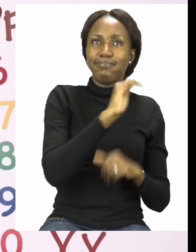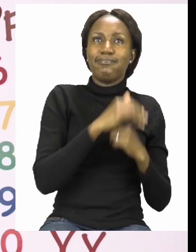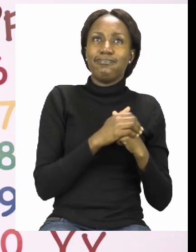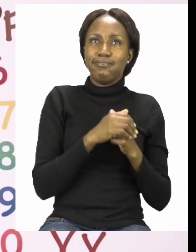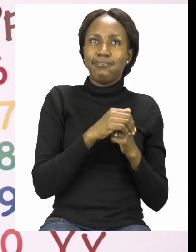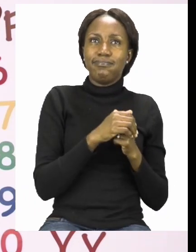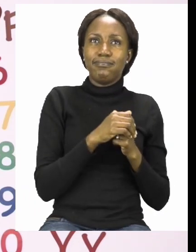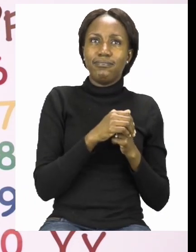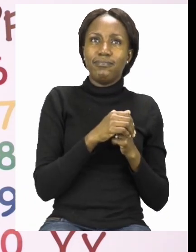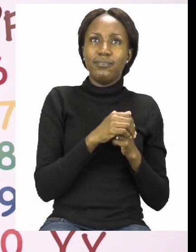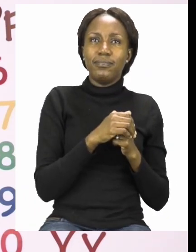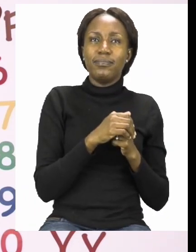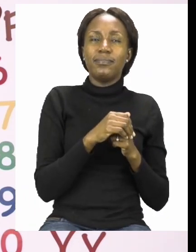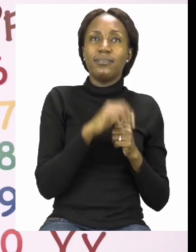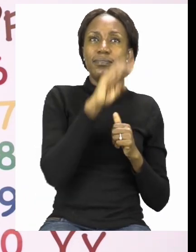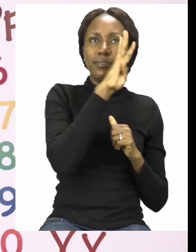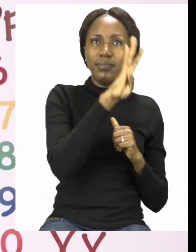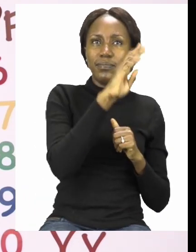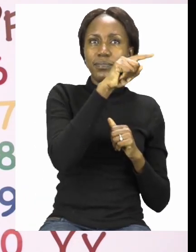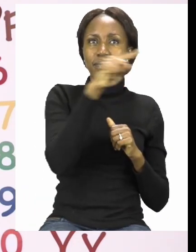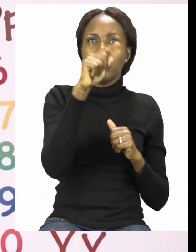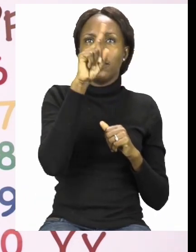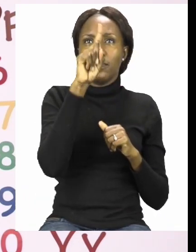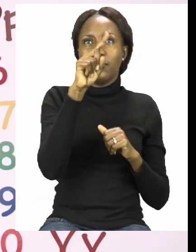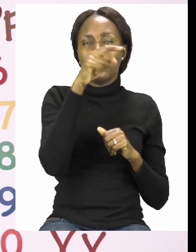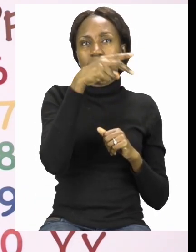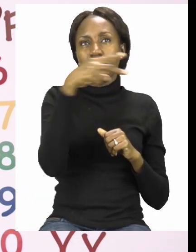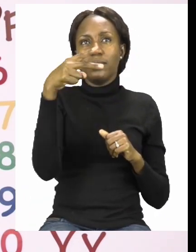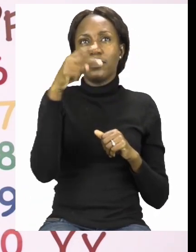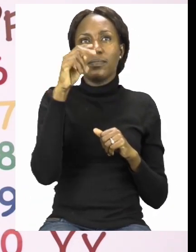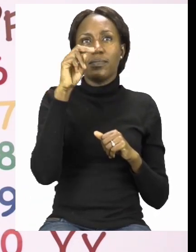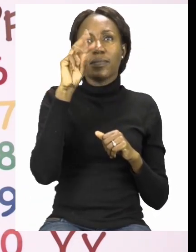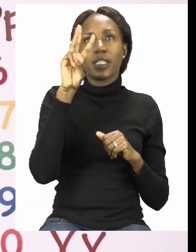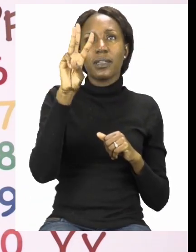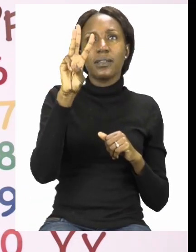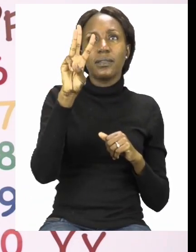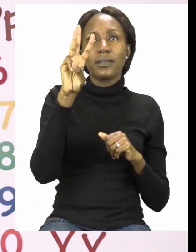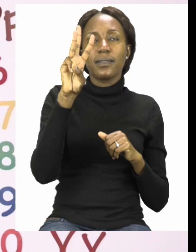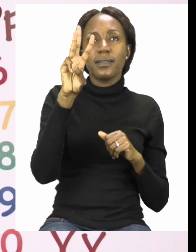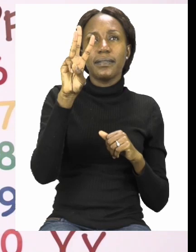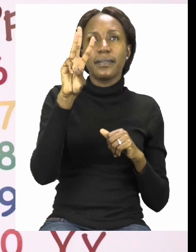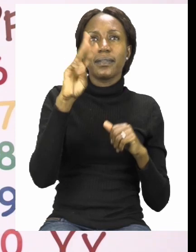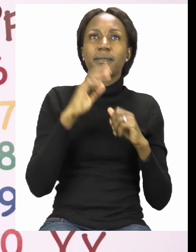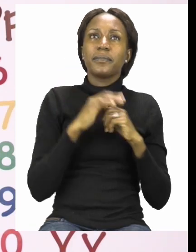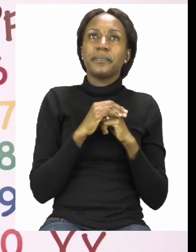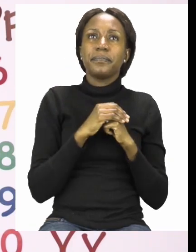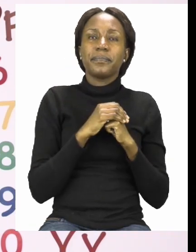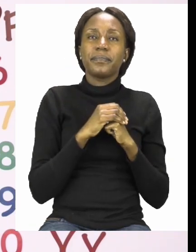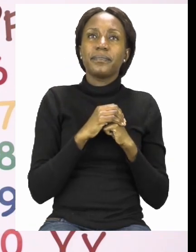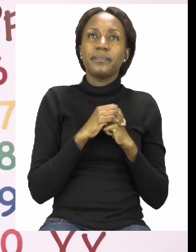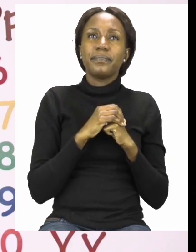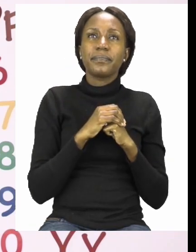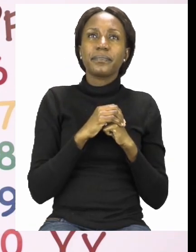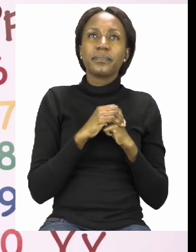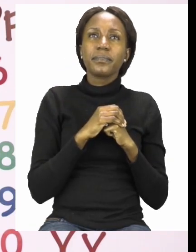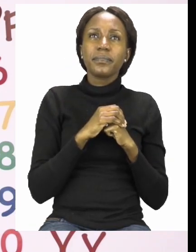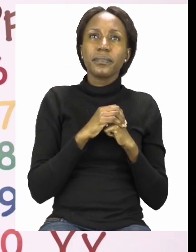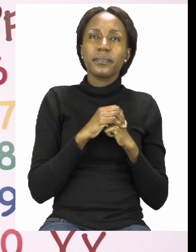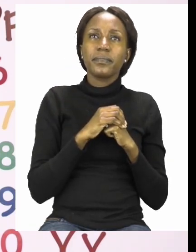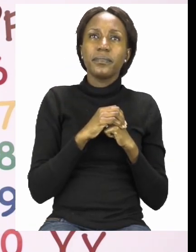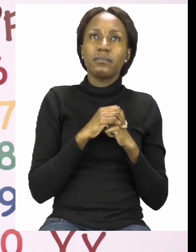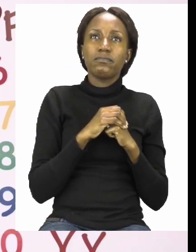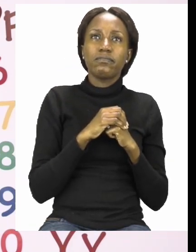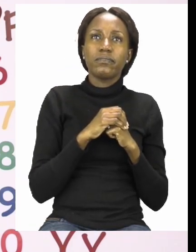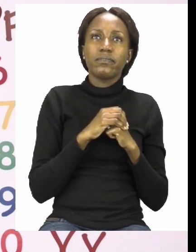count saying 4, take away 1, our answer will still be 3. So let